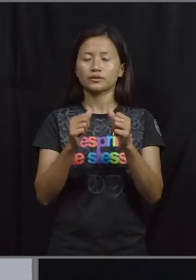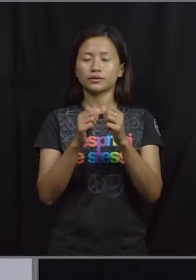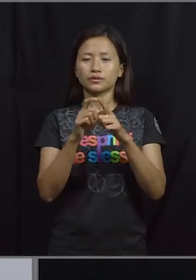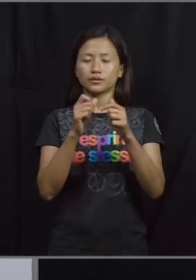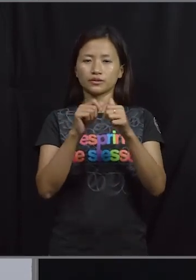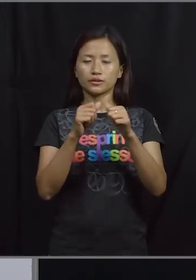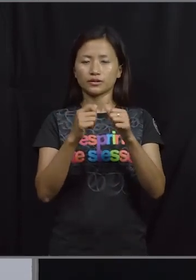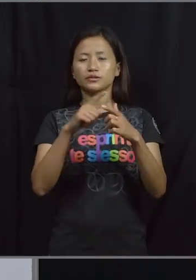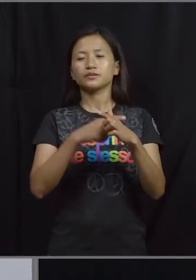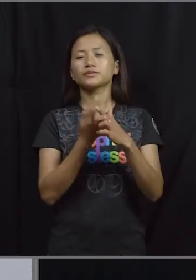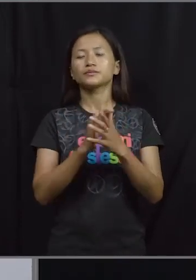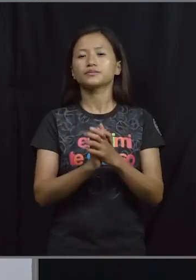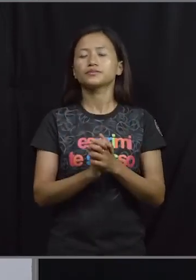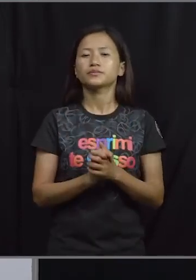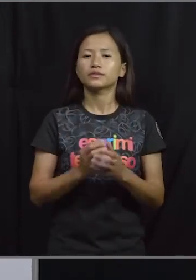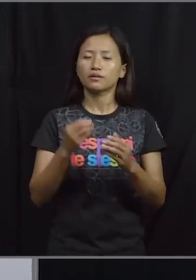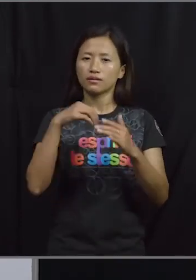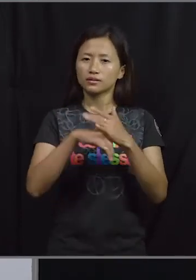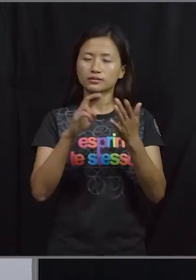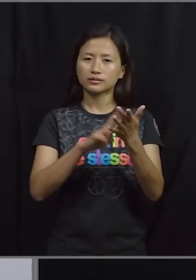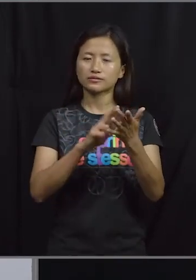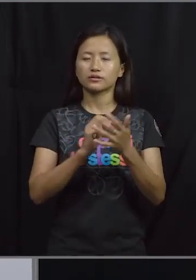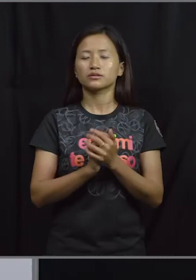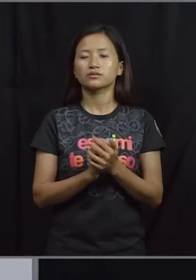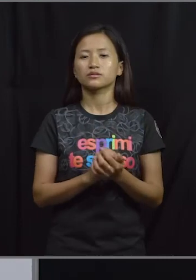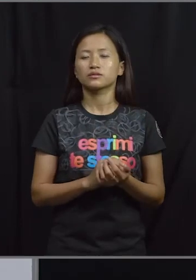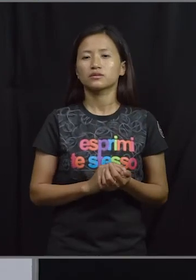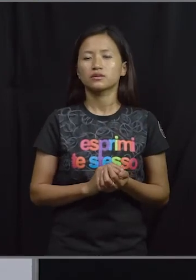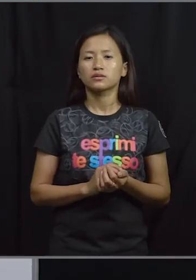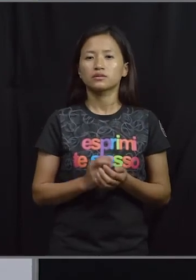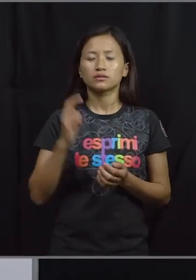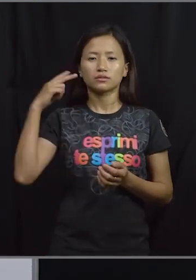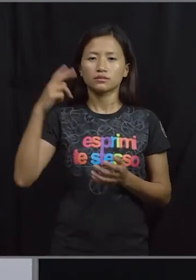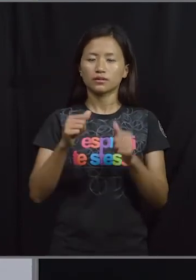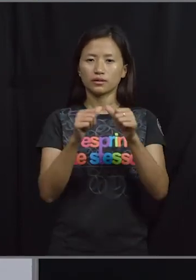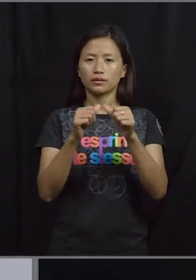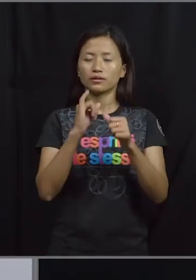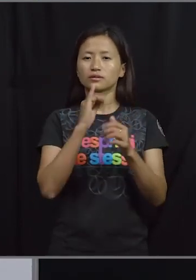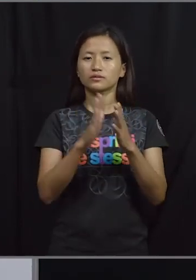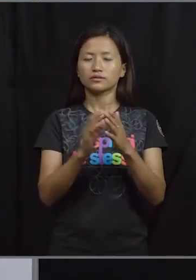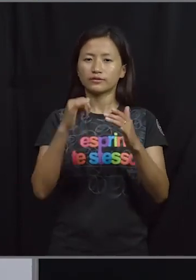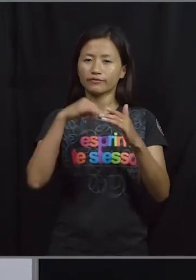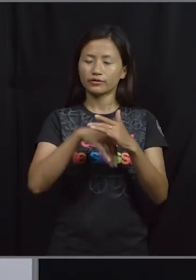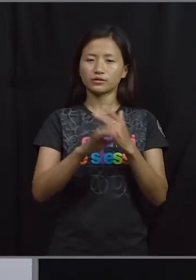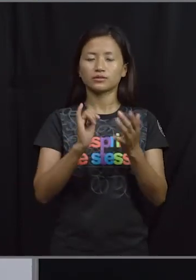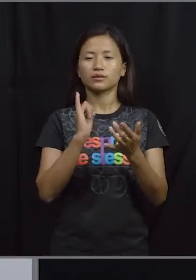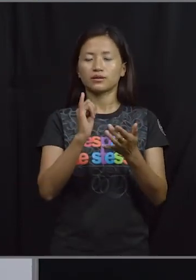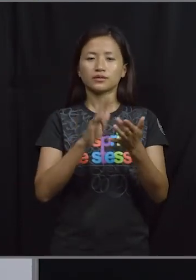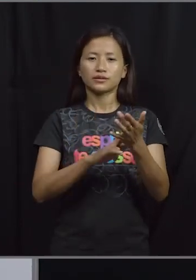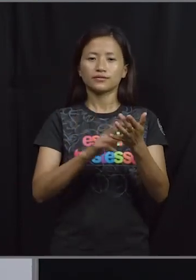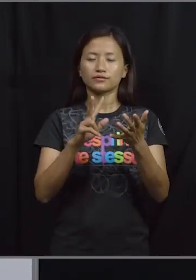A, isn't it? Therefore, this is the inverse. Therefore, A is invertible.